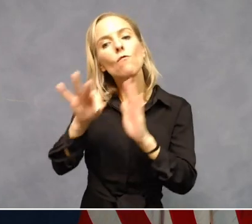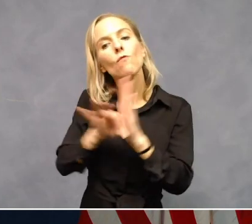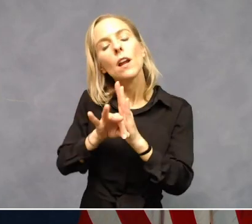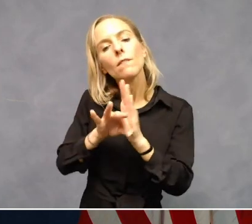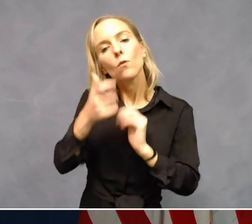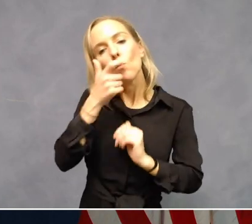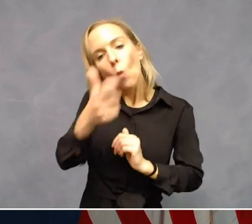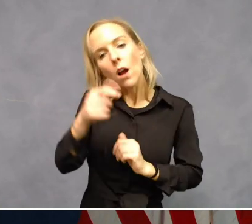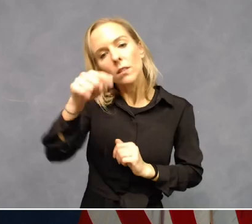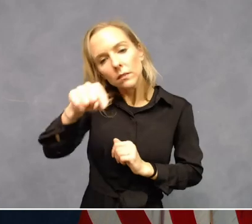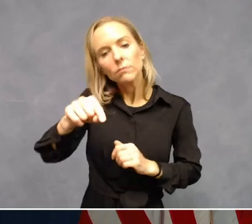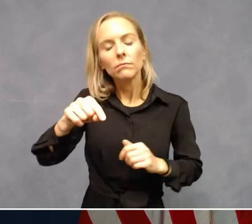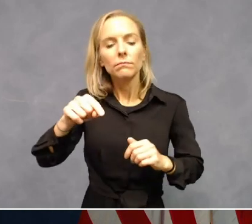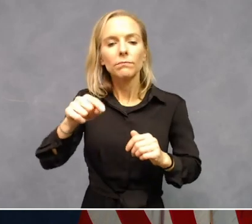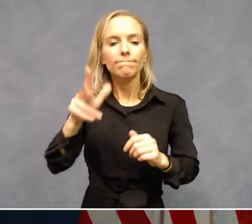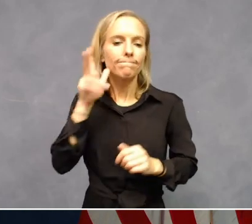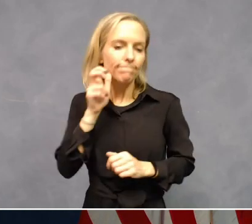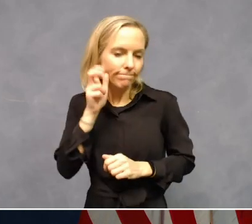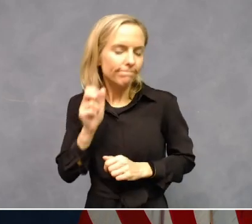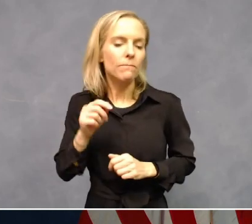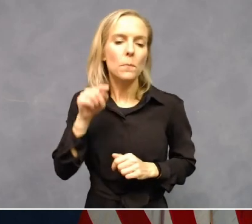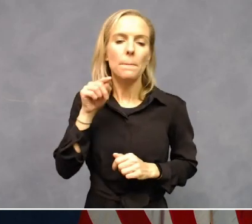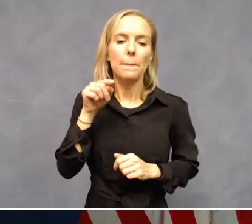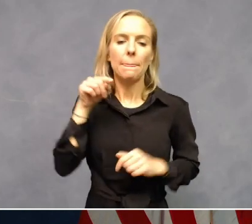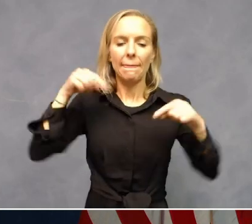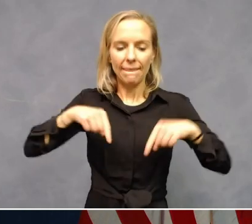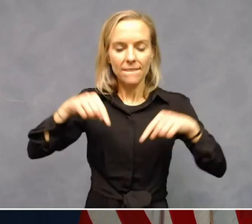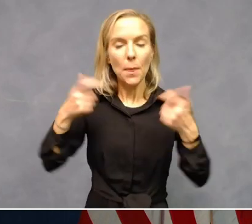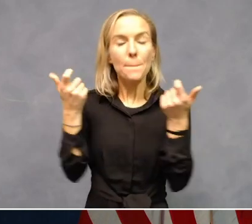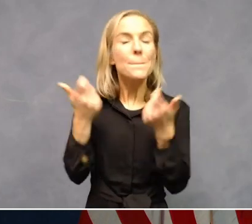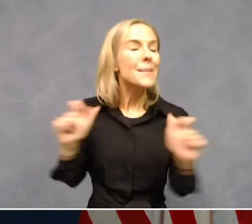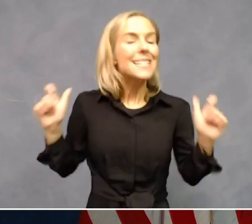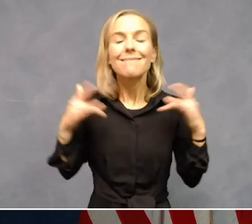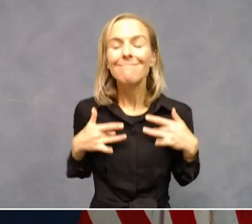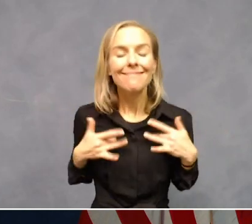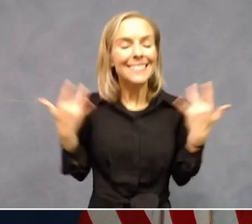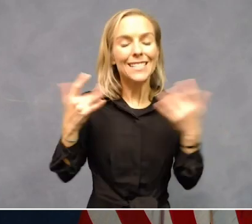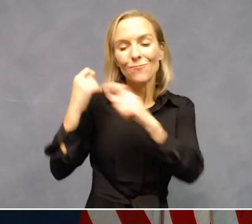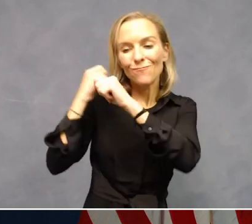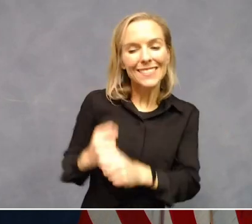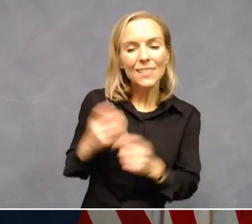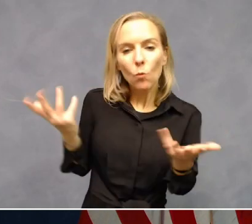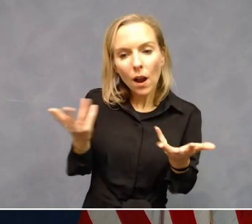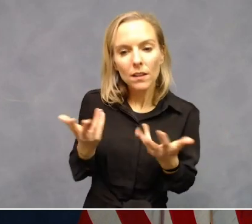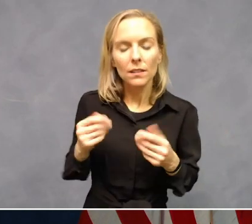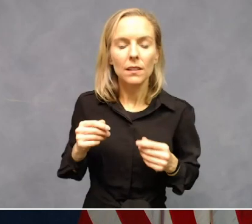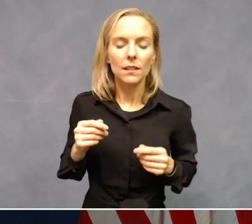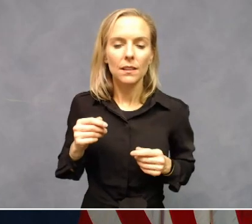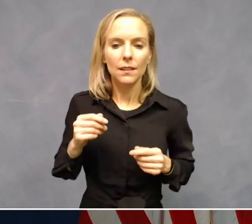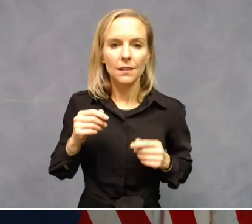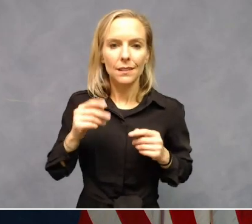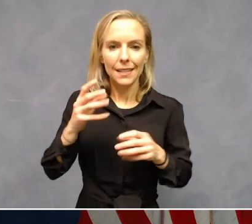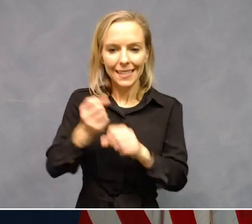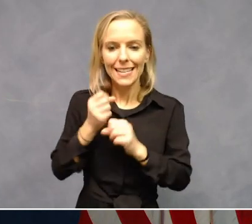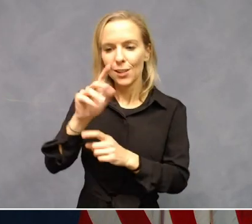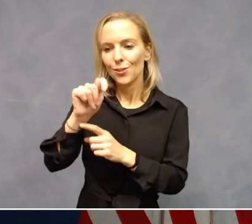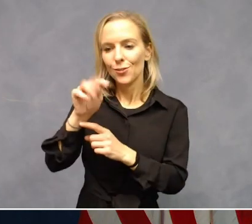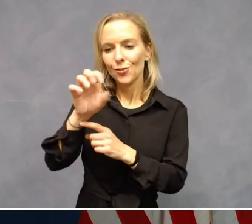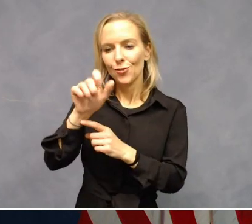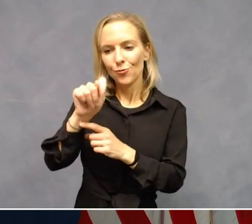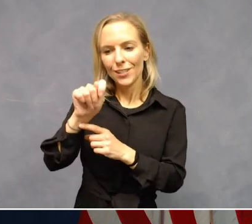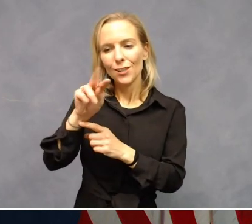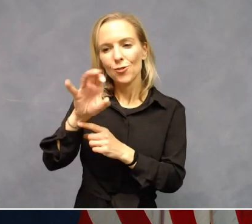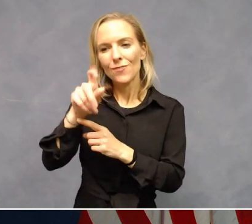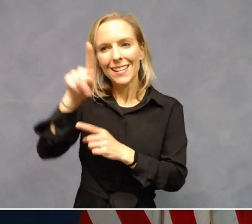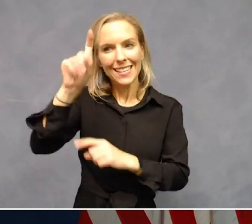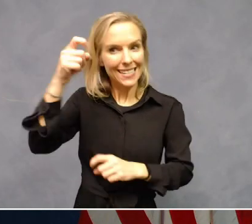this, and one of the biggest traditions of Halloween in Frankfurt is getting trick-or-treating at the governor's mansion. Will that be